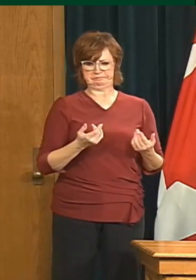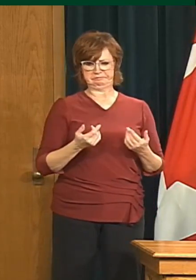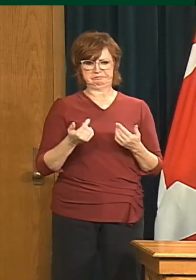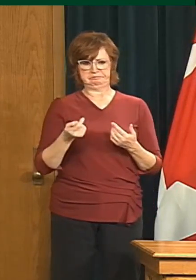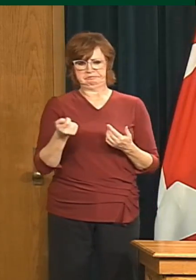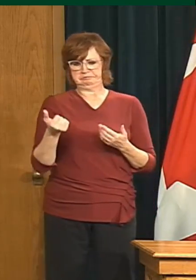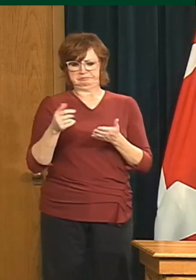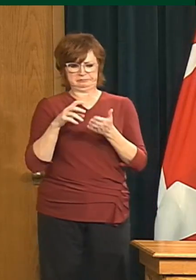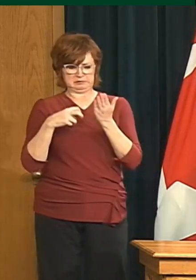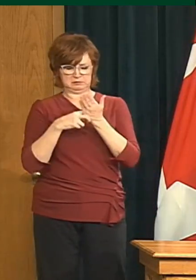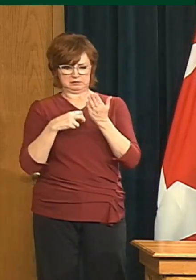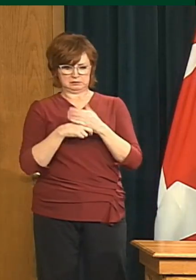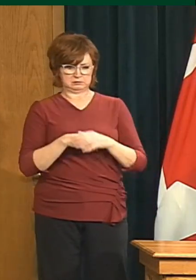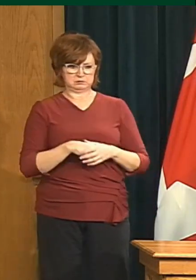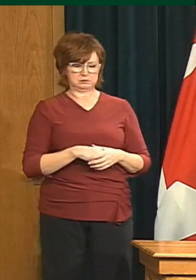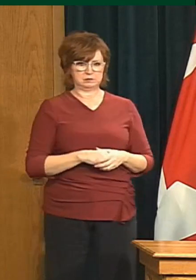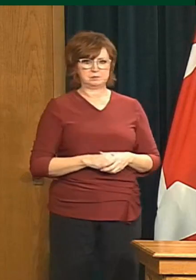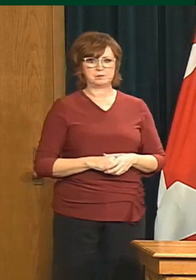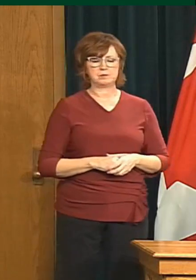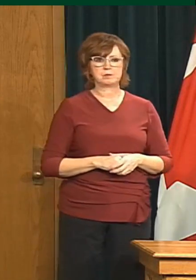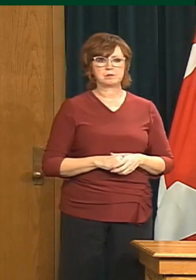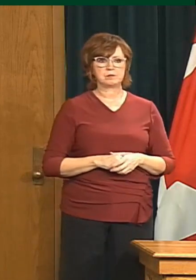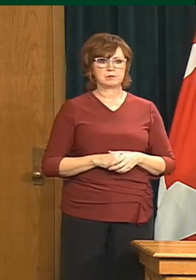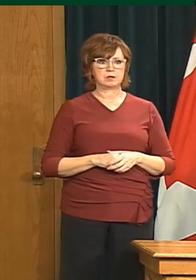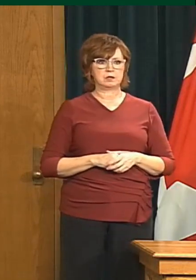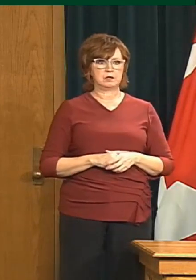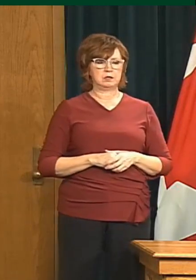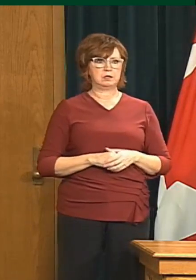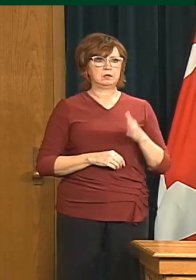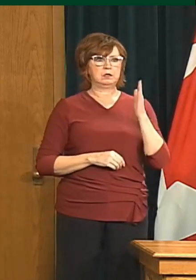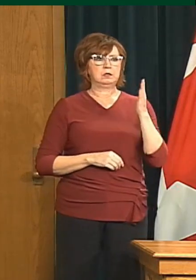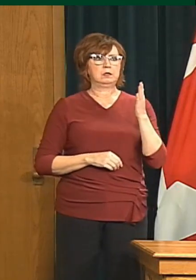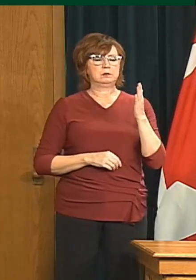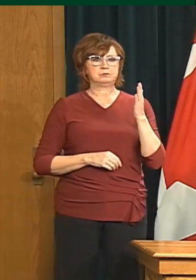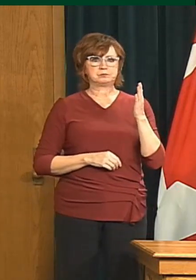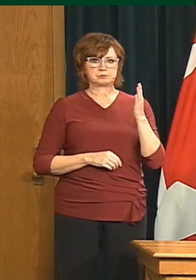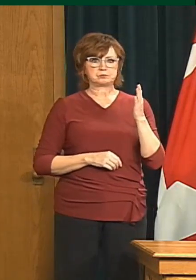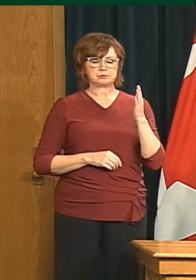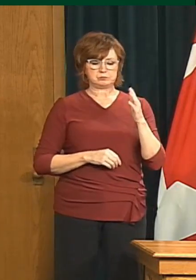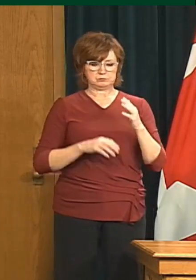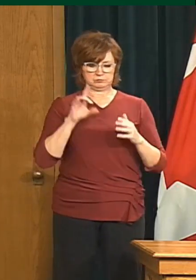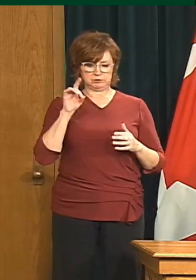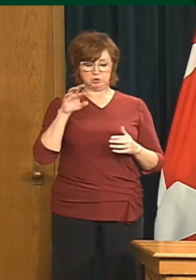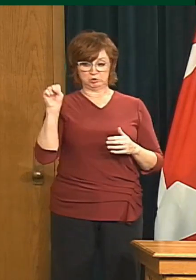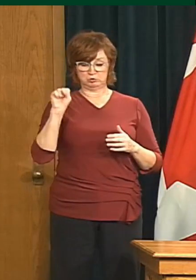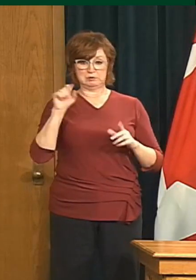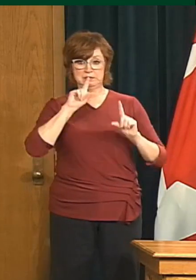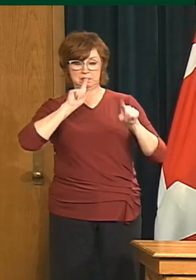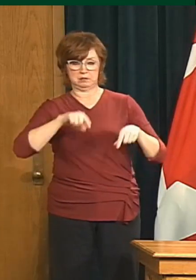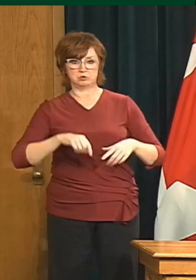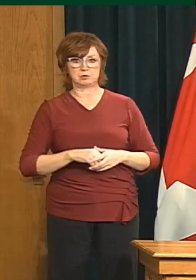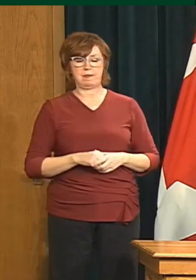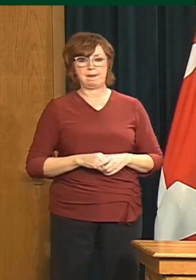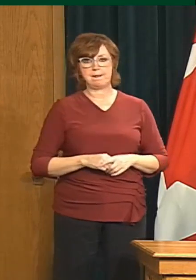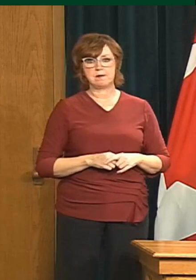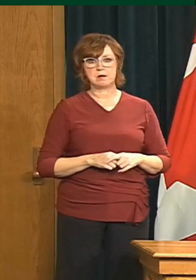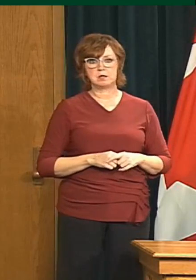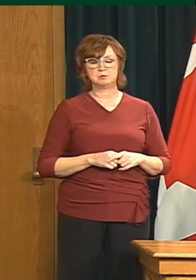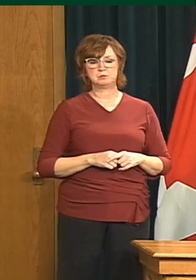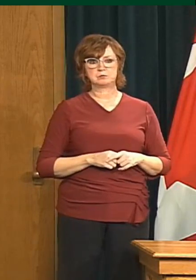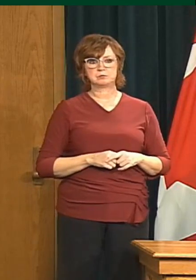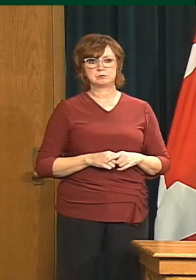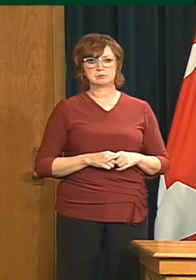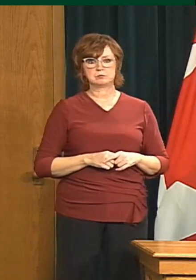that people have been using the line? So we can try to do an analysis of the summary of the calls that are coming